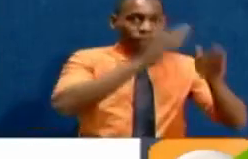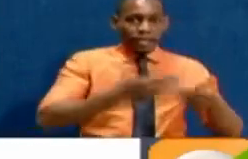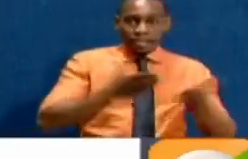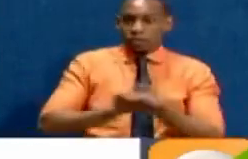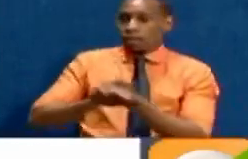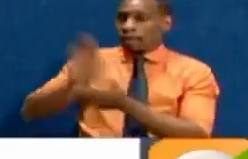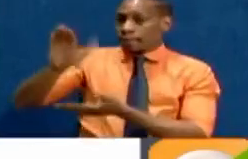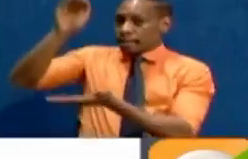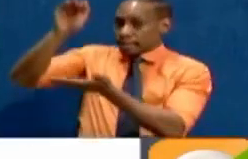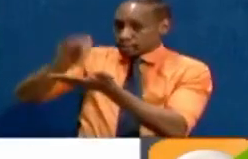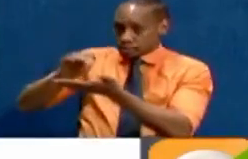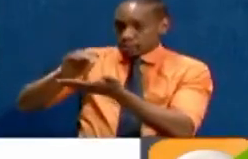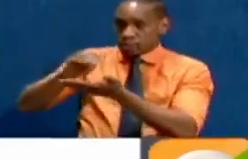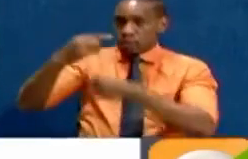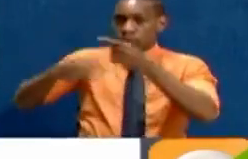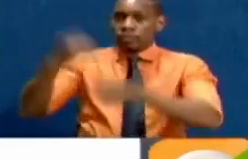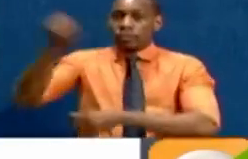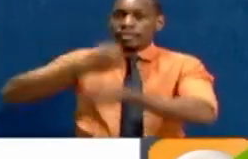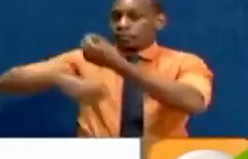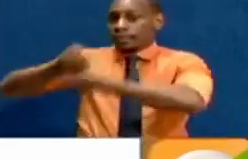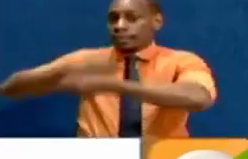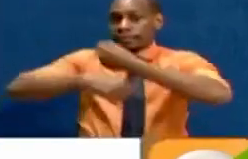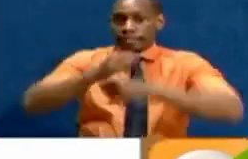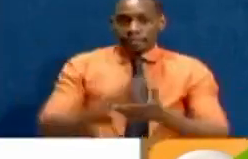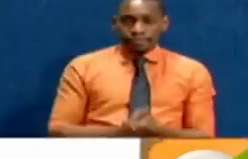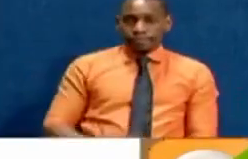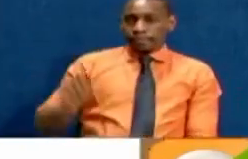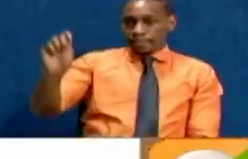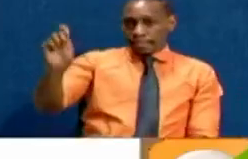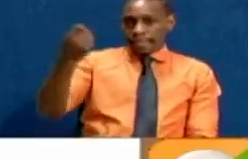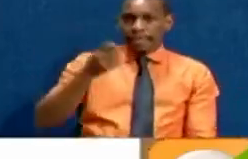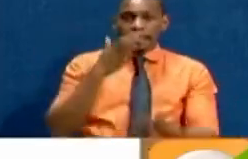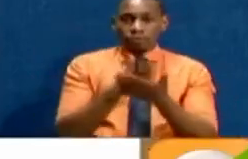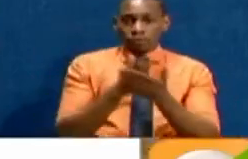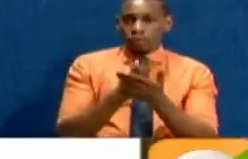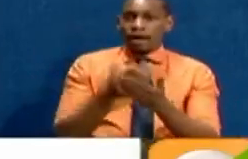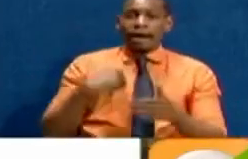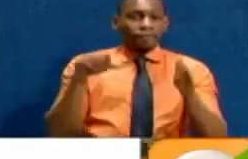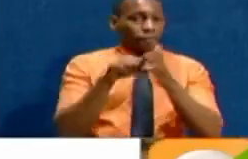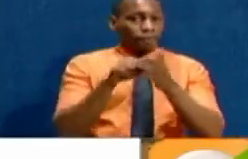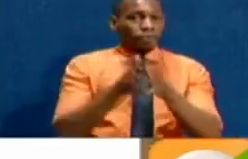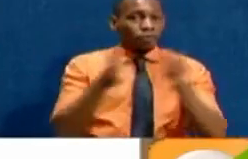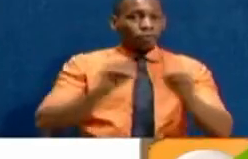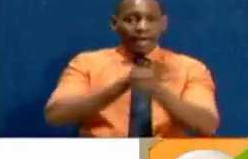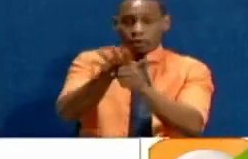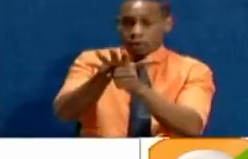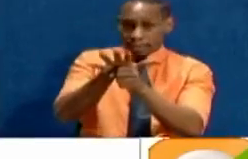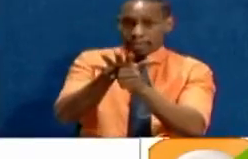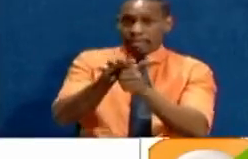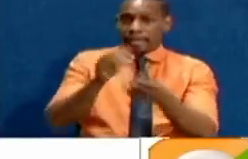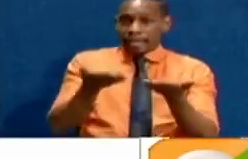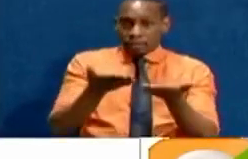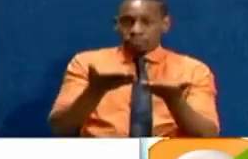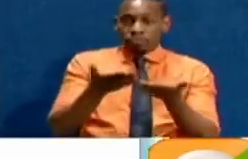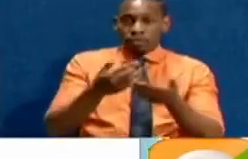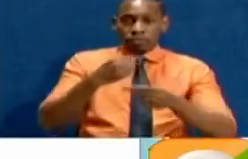by downscaling this heightened political activity. Kenya is literally in the eye of a storm as far as COVID-19 is concerned. With